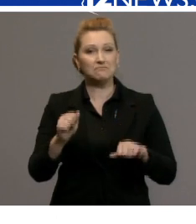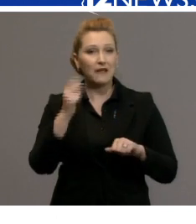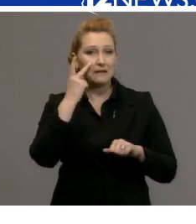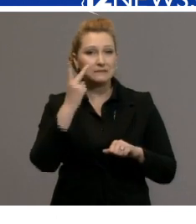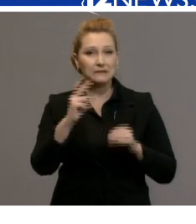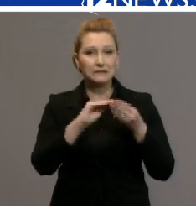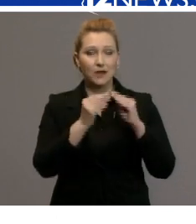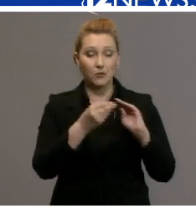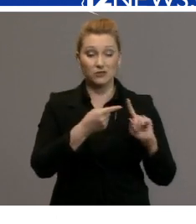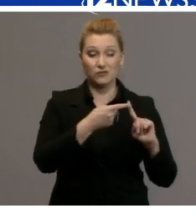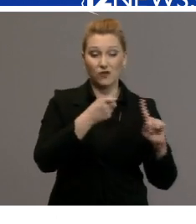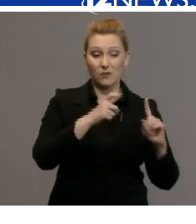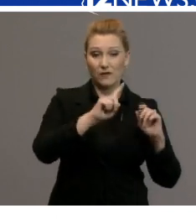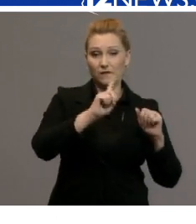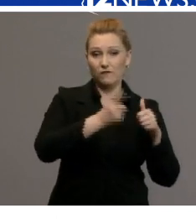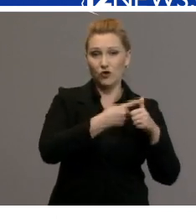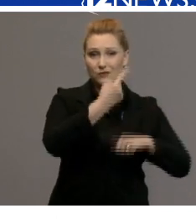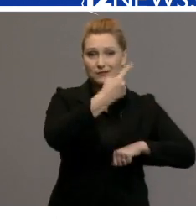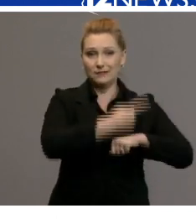March 11th.